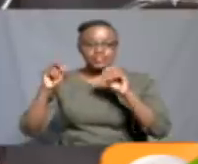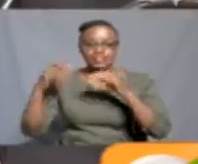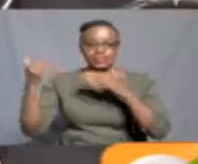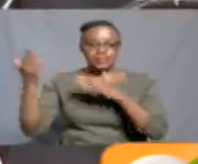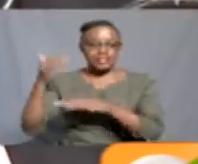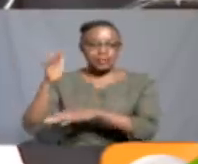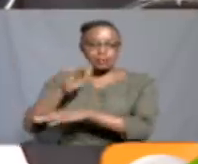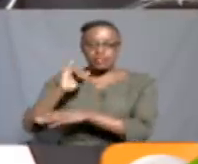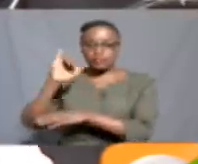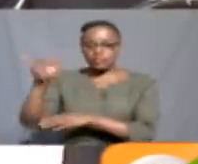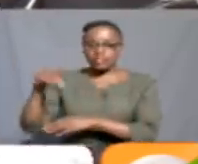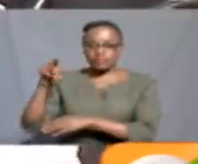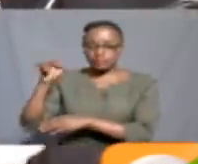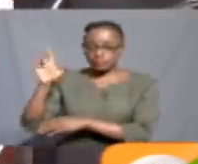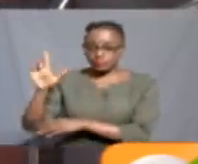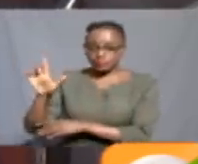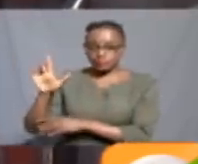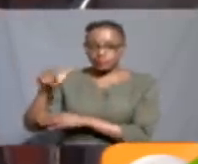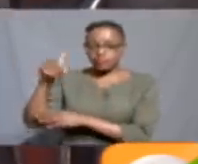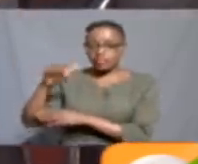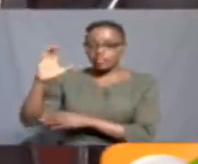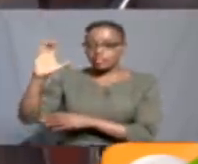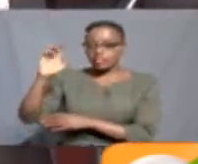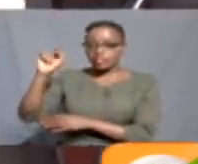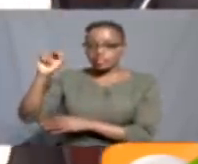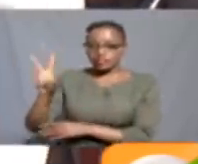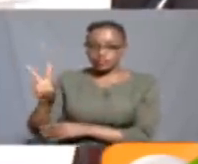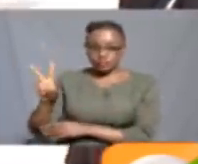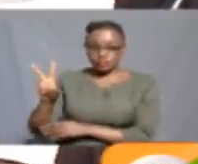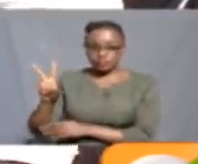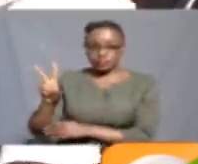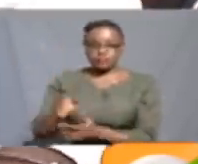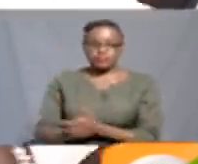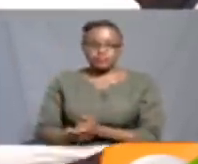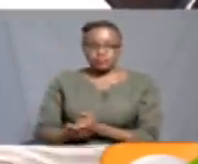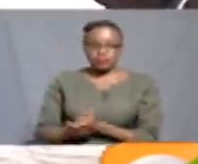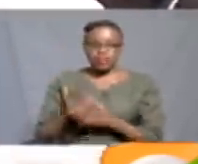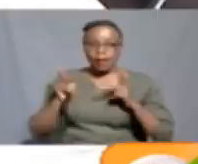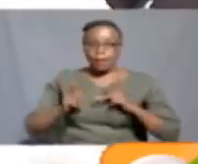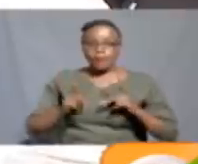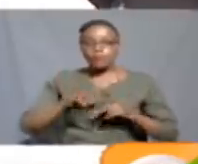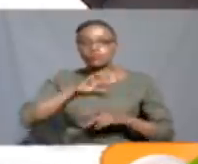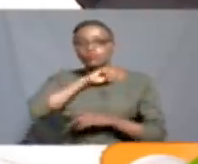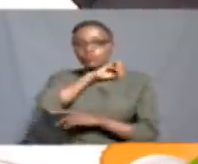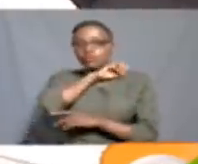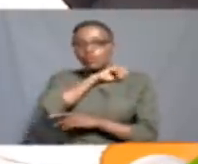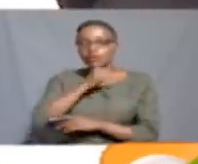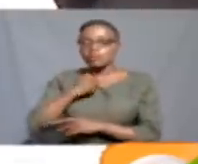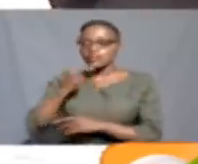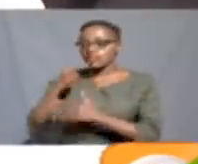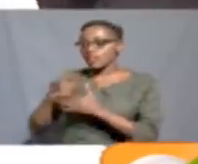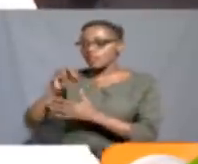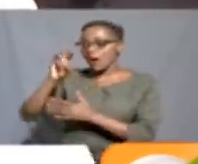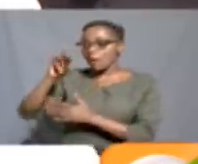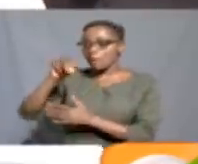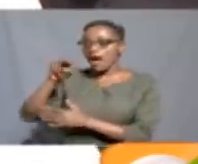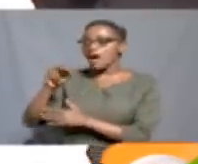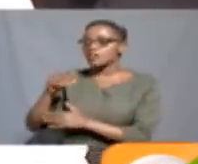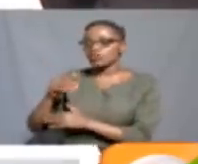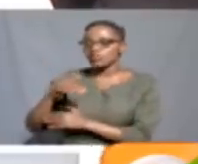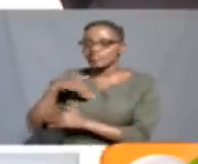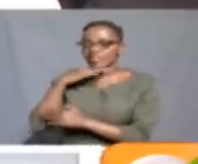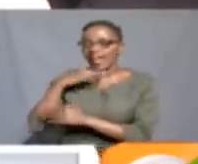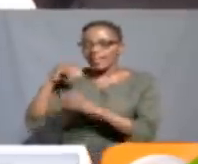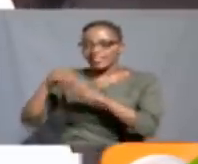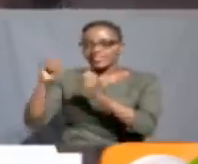Welcome back to Jeff Koinange Live here at Citizen Television. A lot of people are complaining that I'm saying that Manu won't be around the next 10